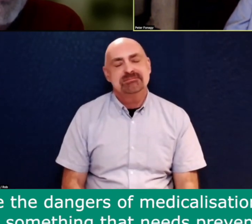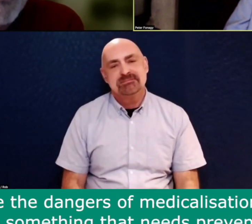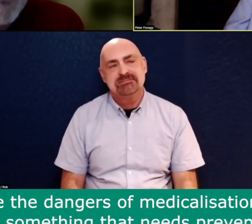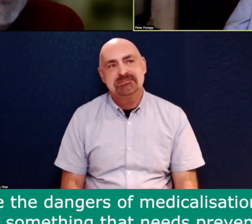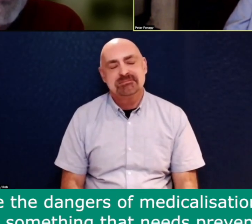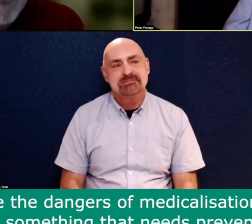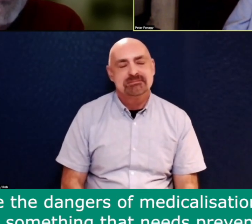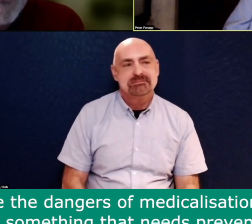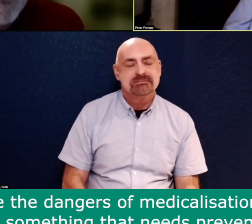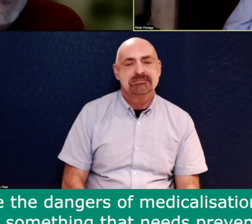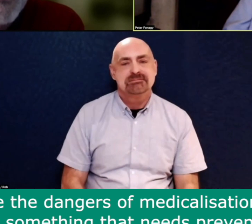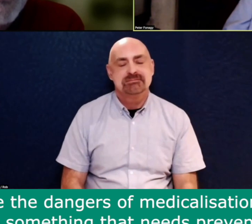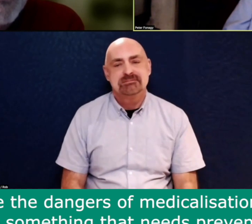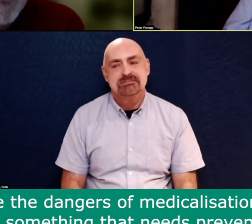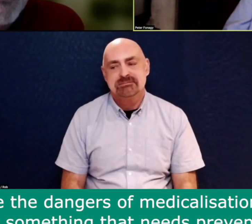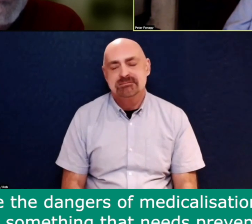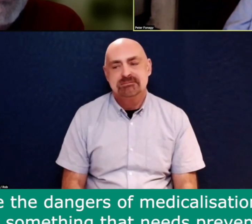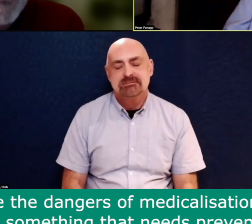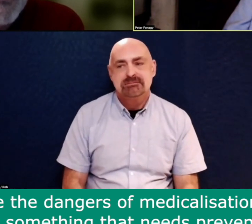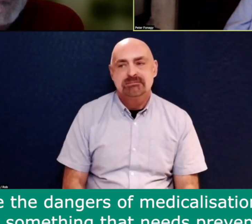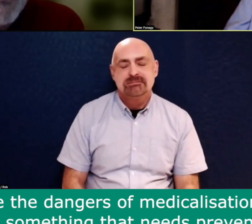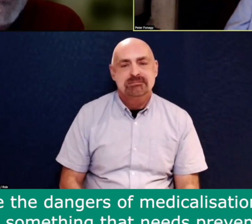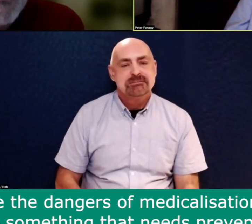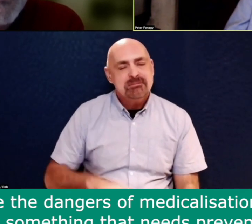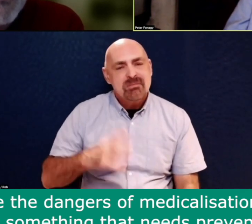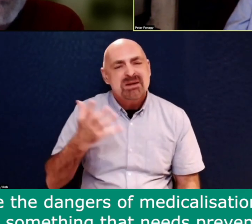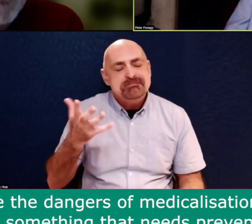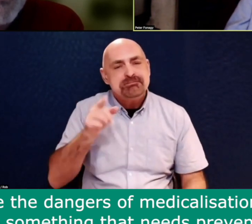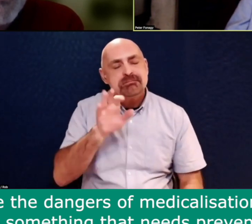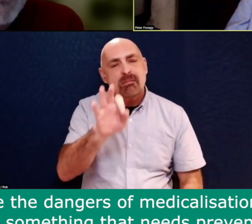What do you think are the dangers of